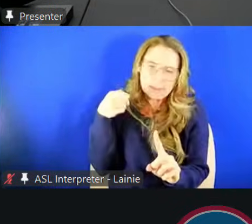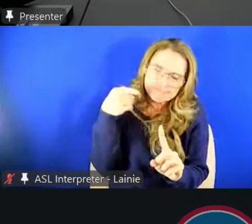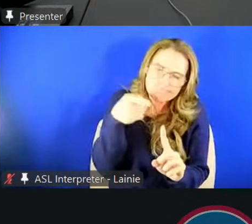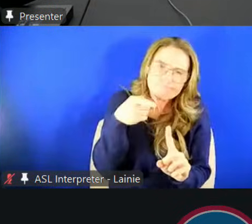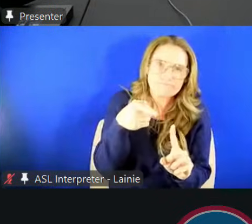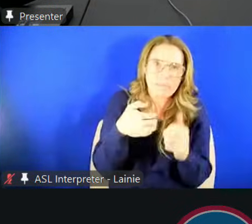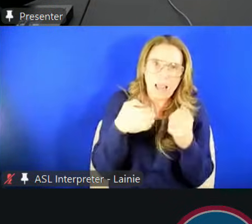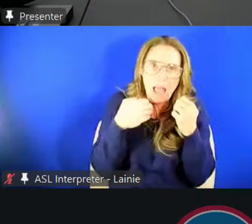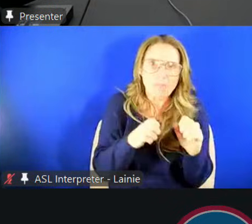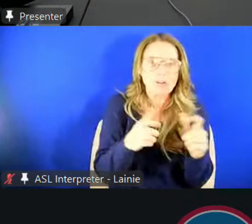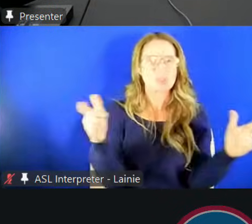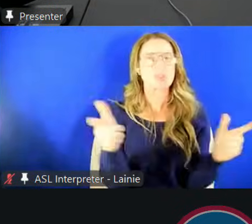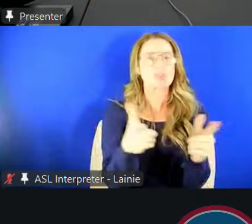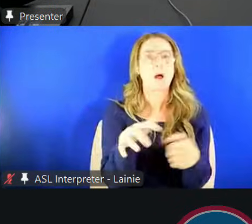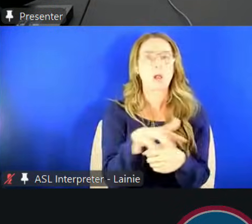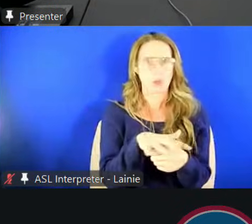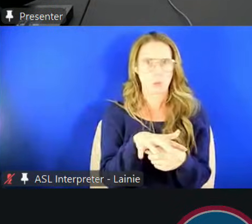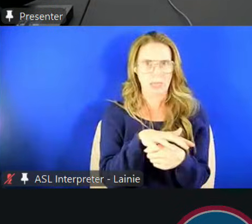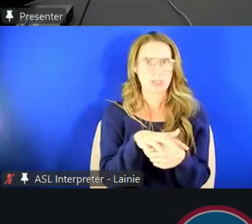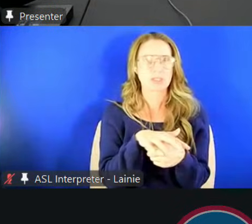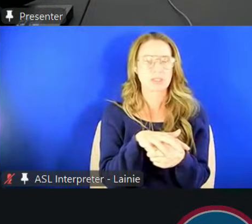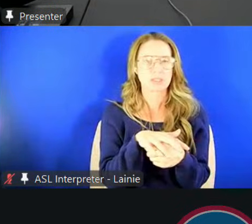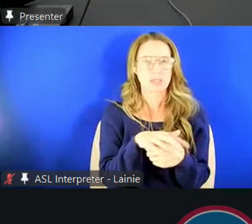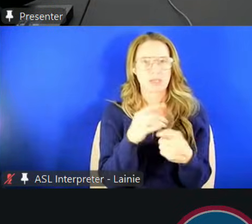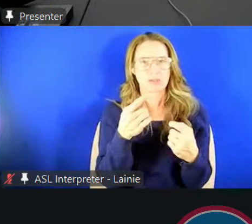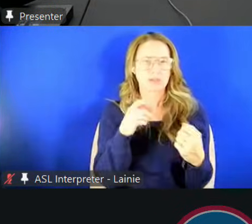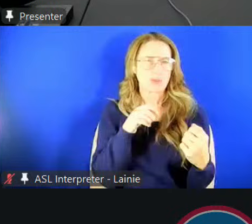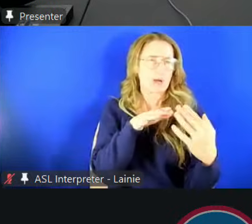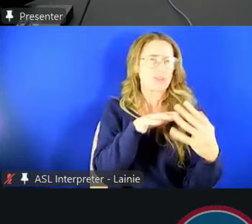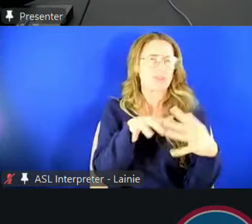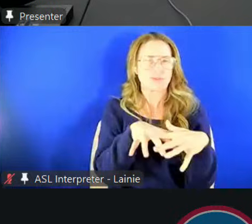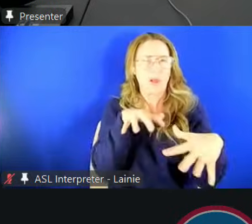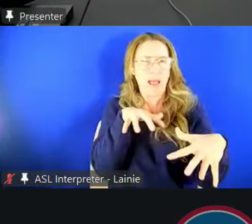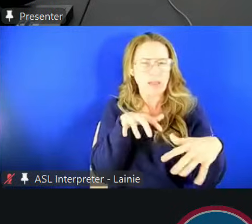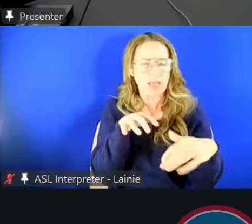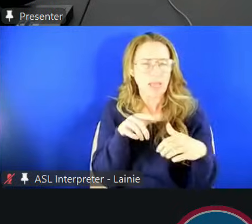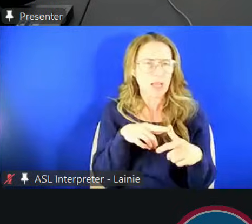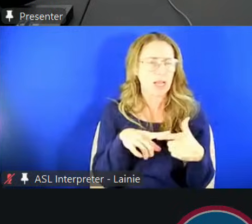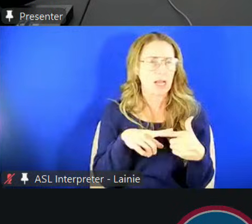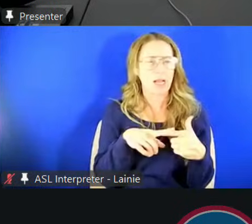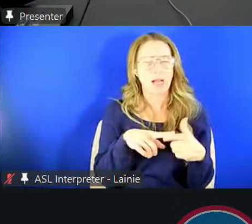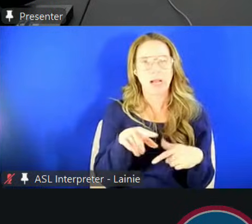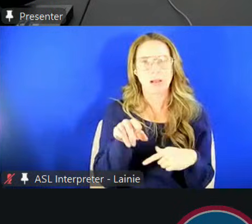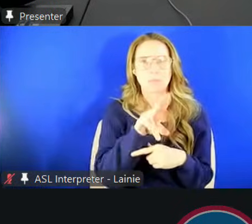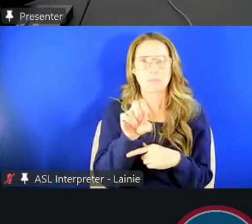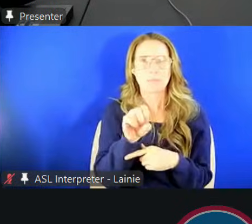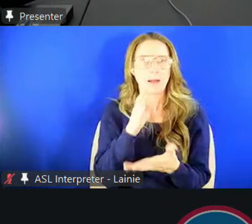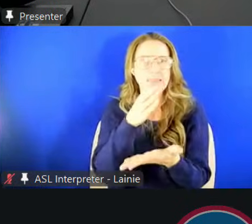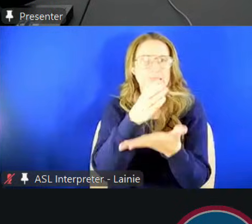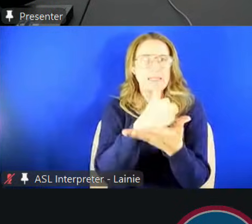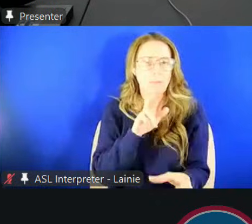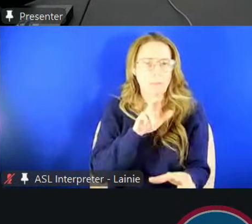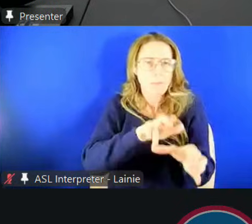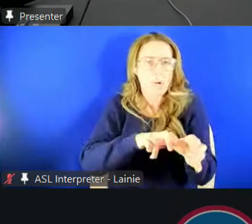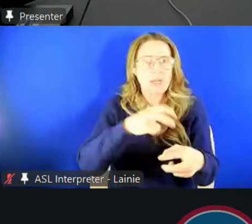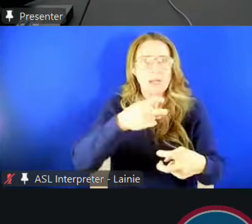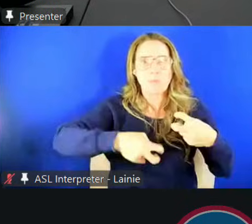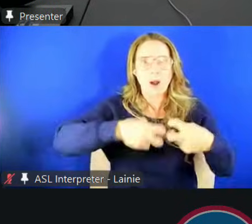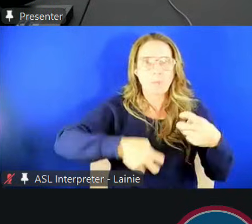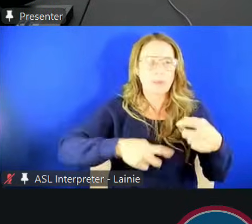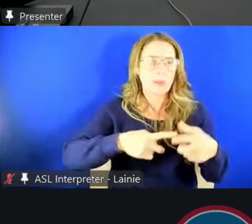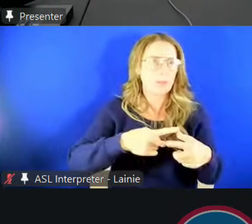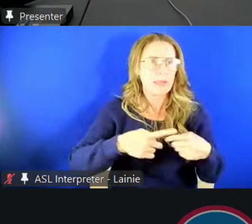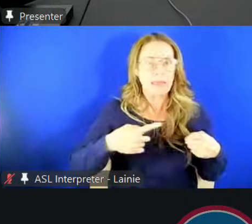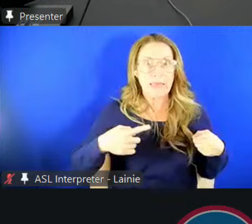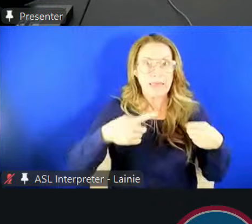smaller locations to address traffic congestion, bus stop boarding issues, intersection